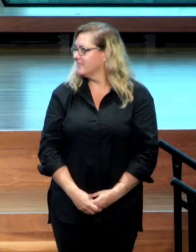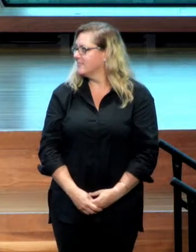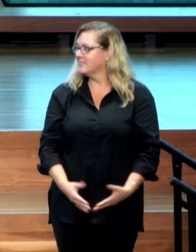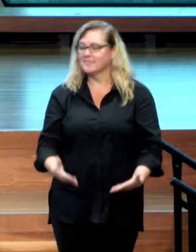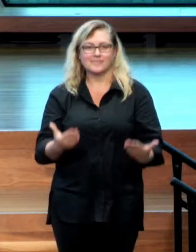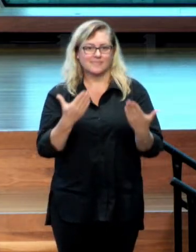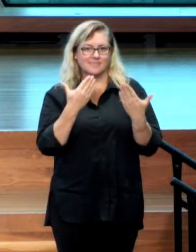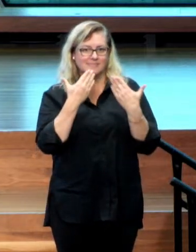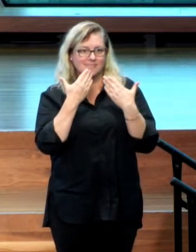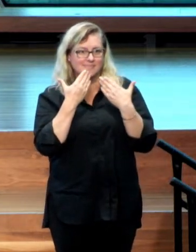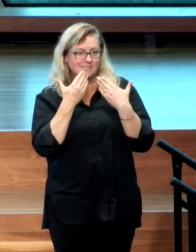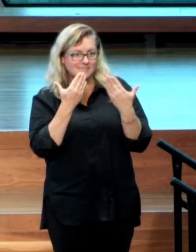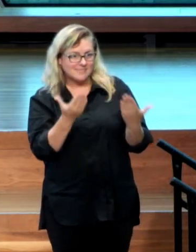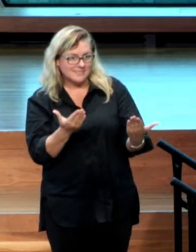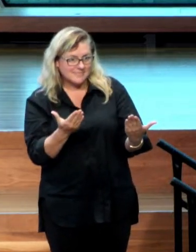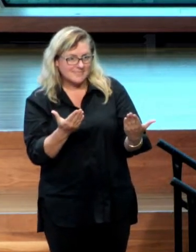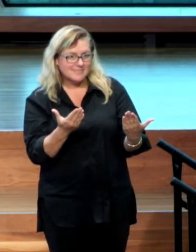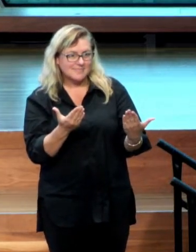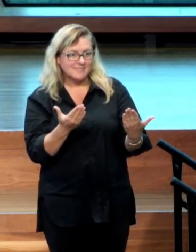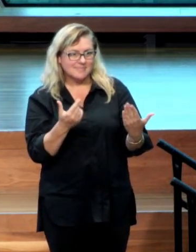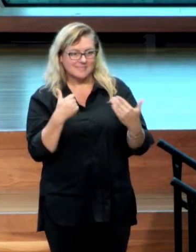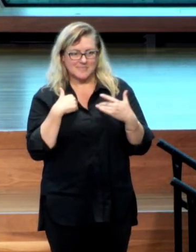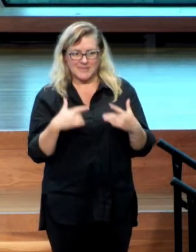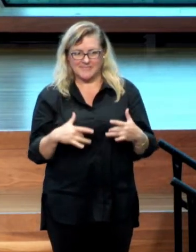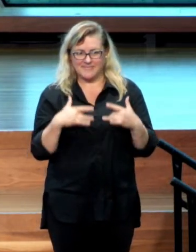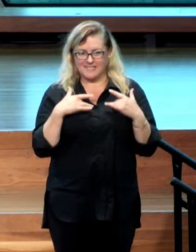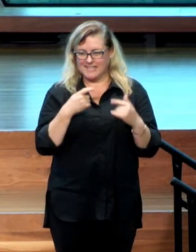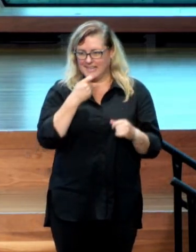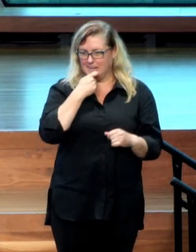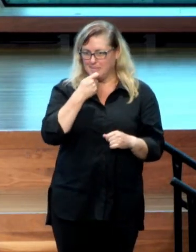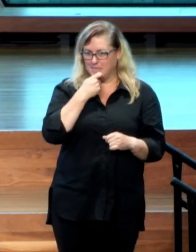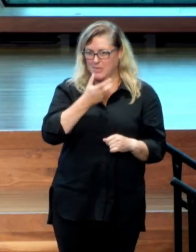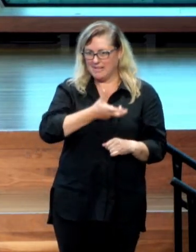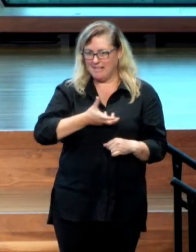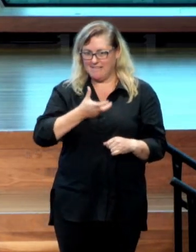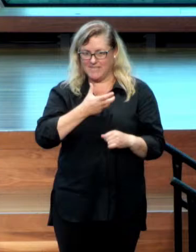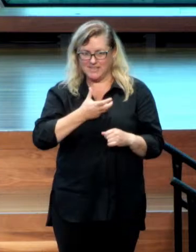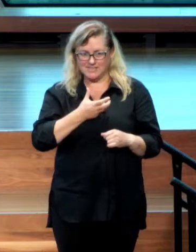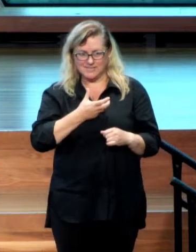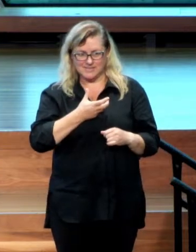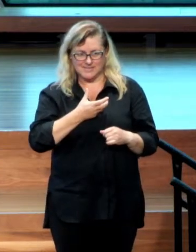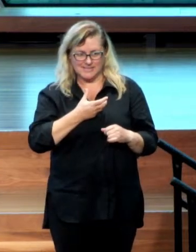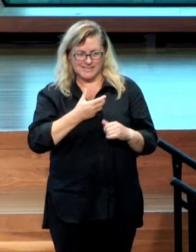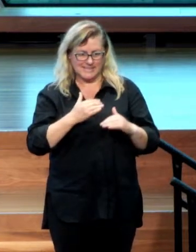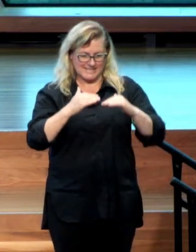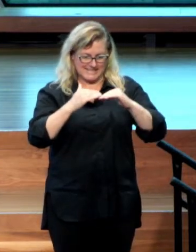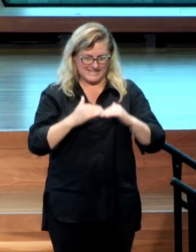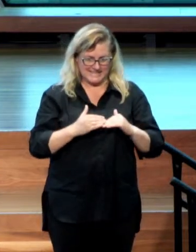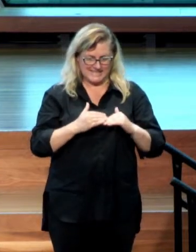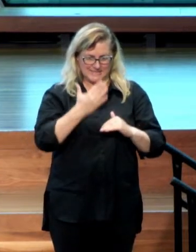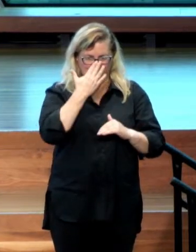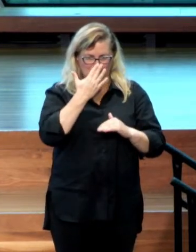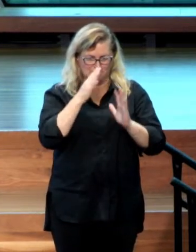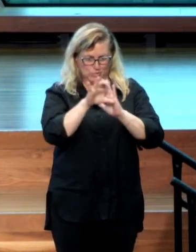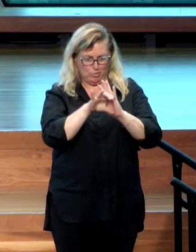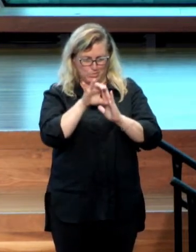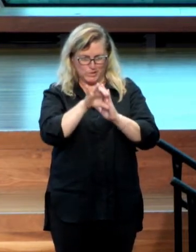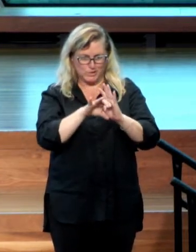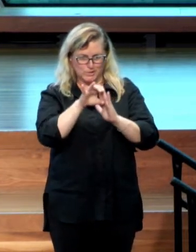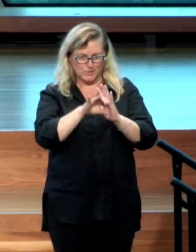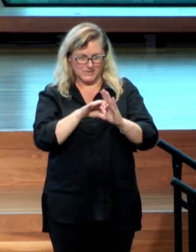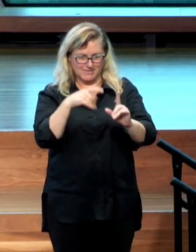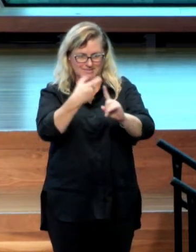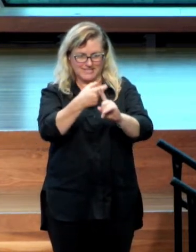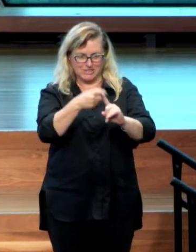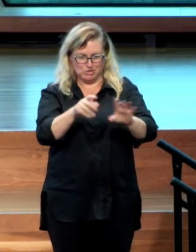Thank you. I must admit I'm a little bit more comfortable sitting in front of a computer or at the kitchen